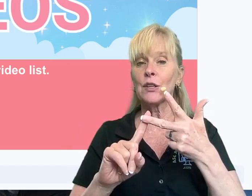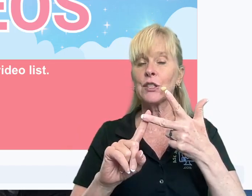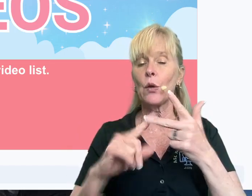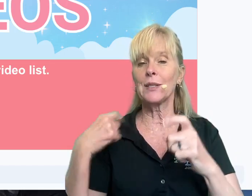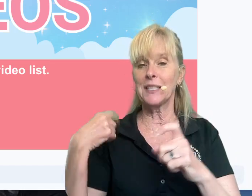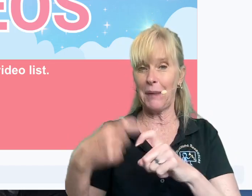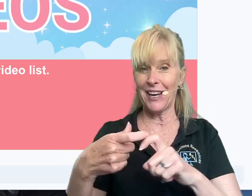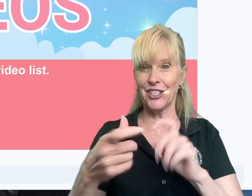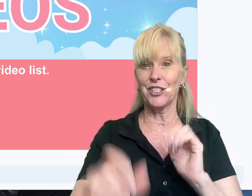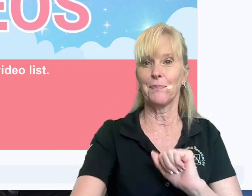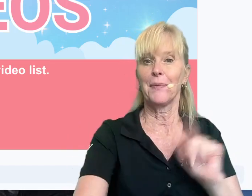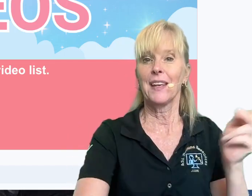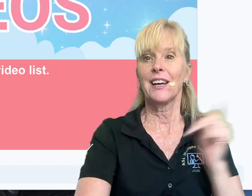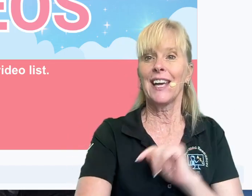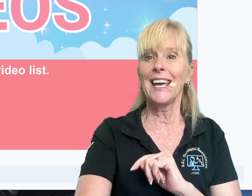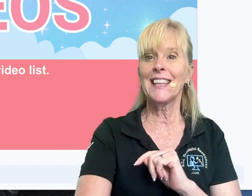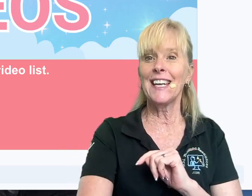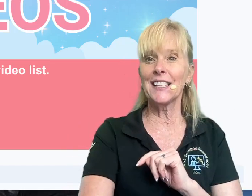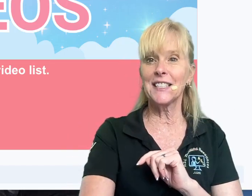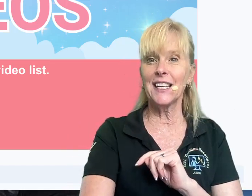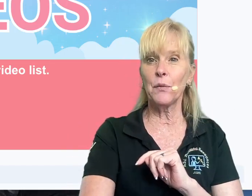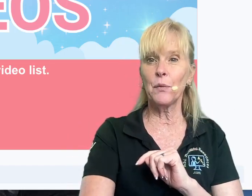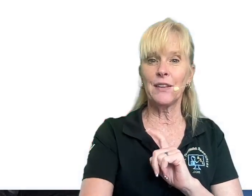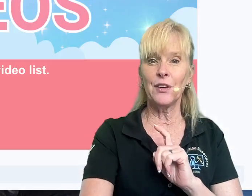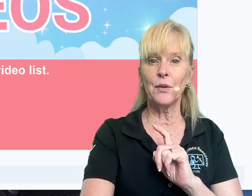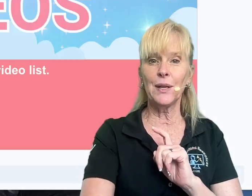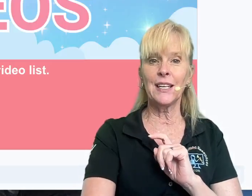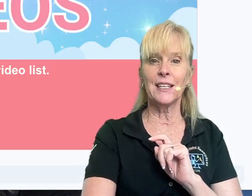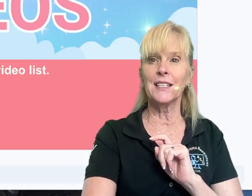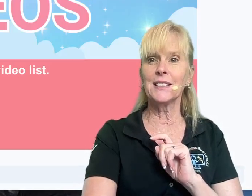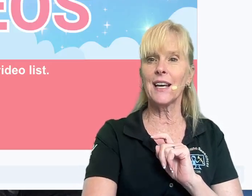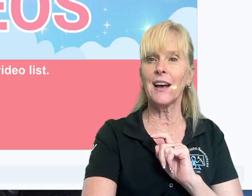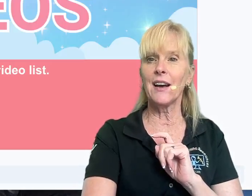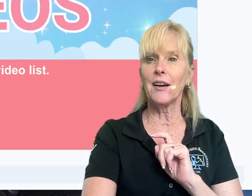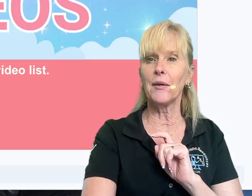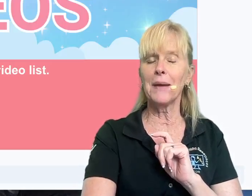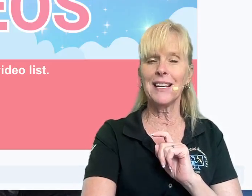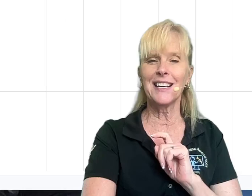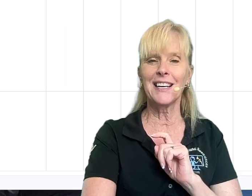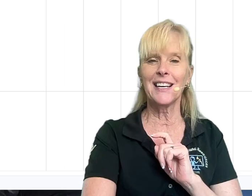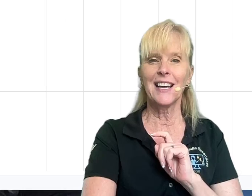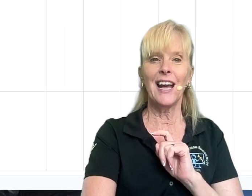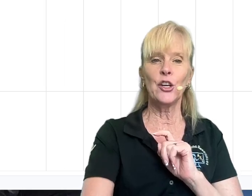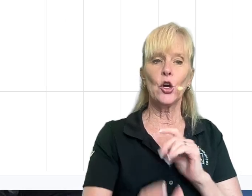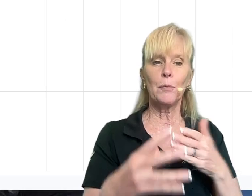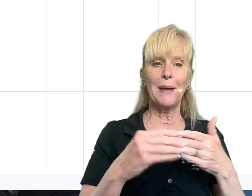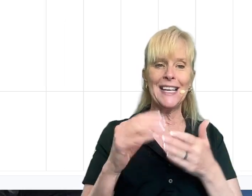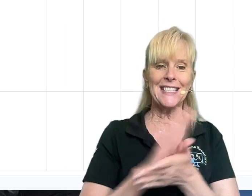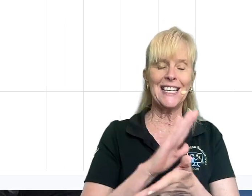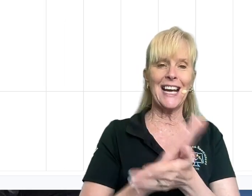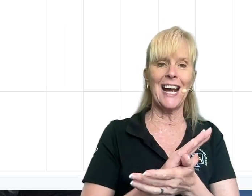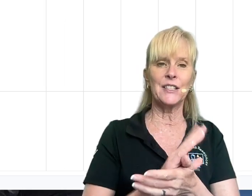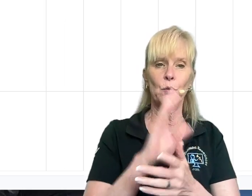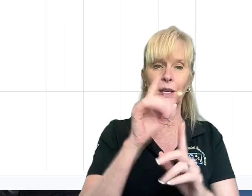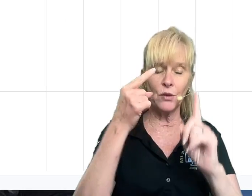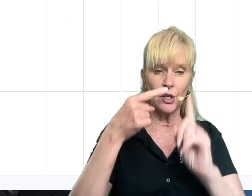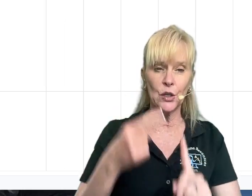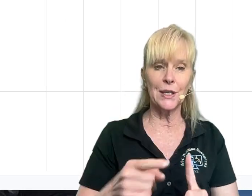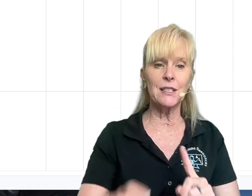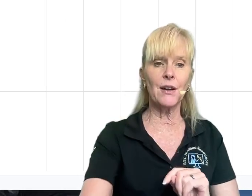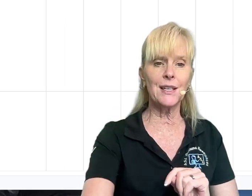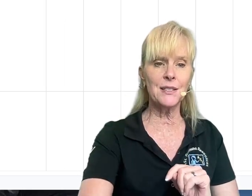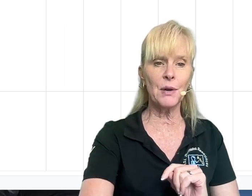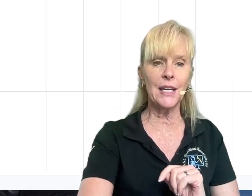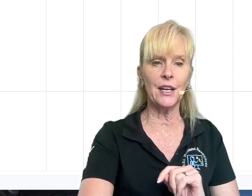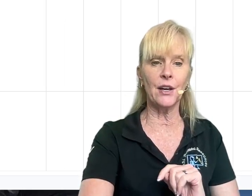and also Spanish. Okay, the next thing that we give you is your pacing guide. So we give you the